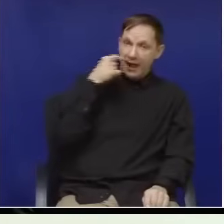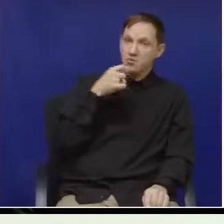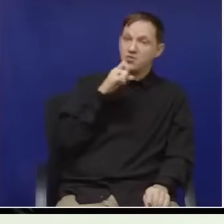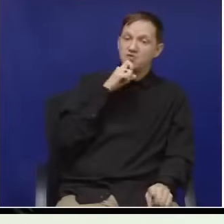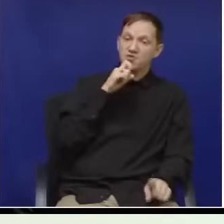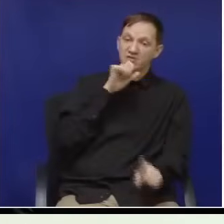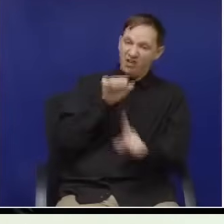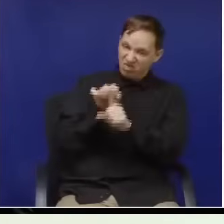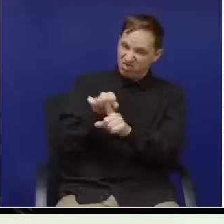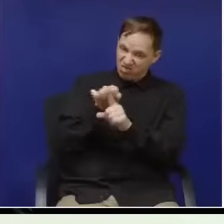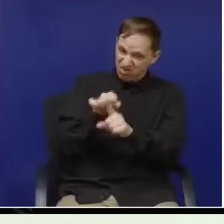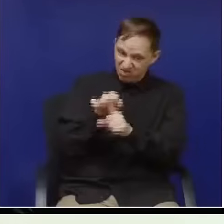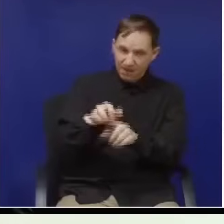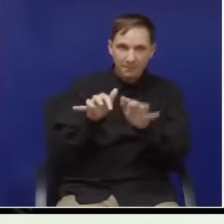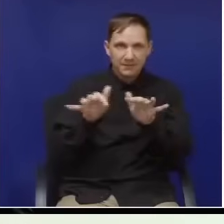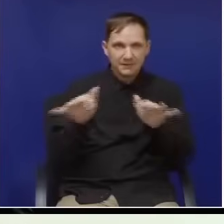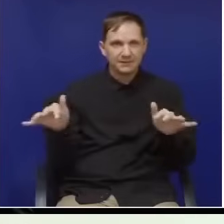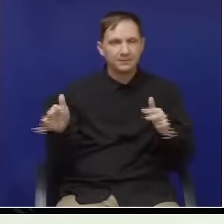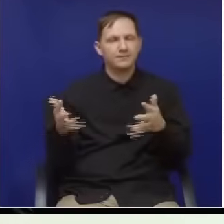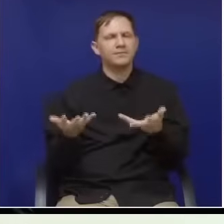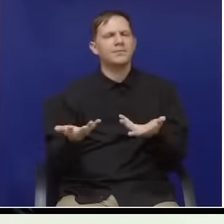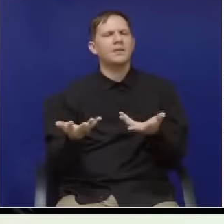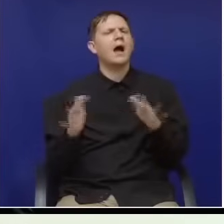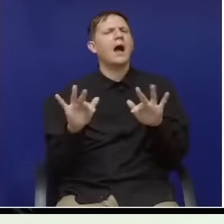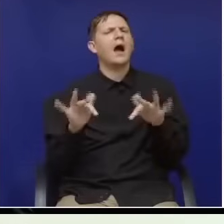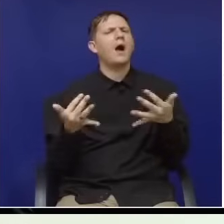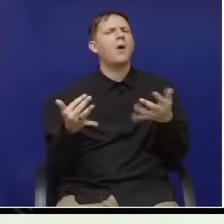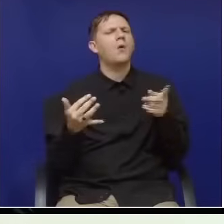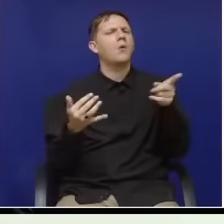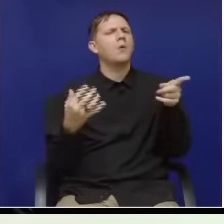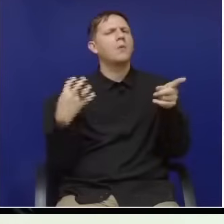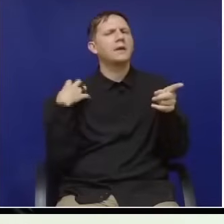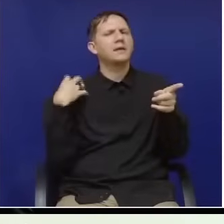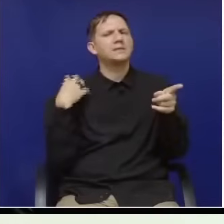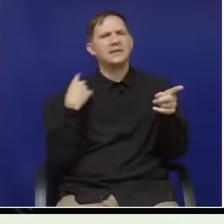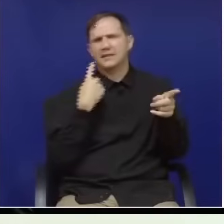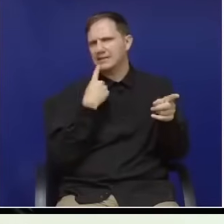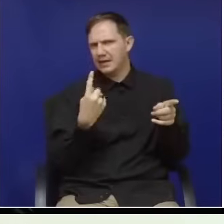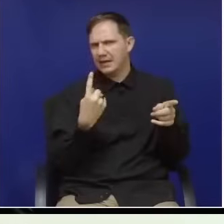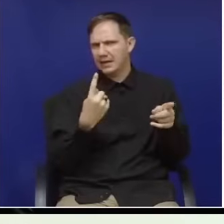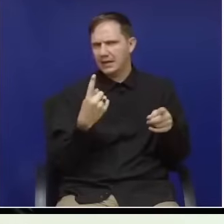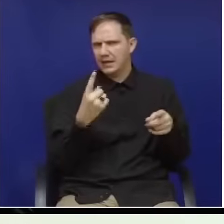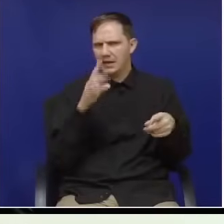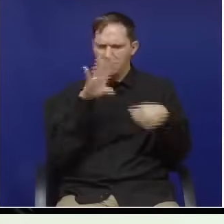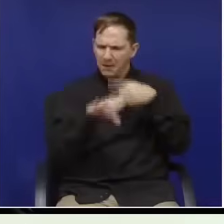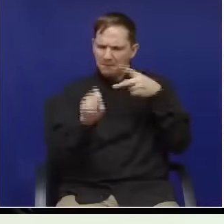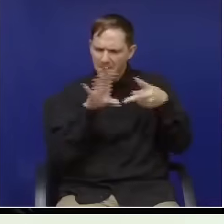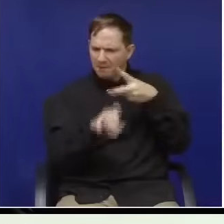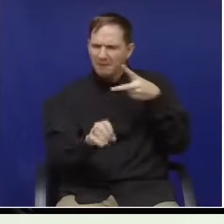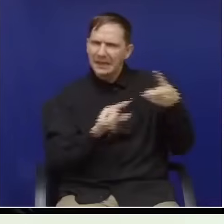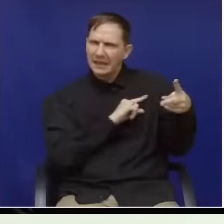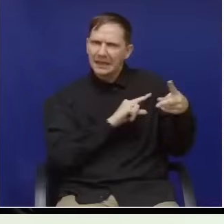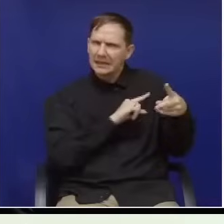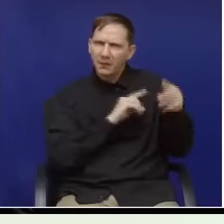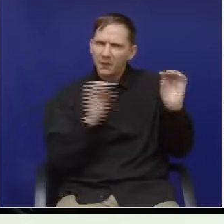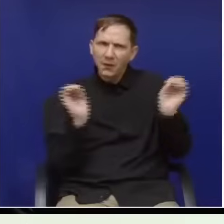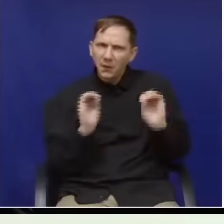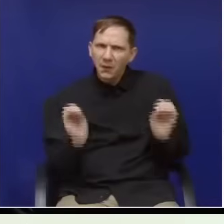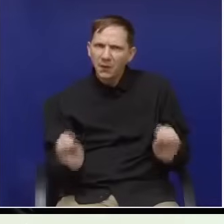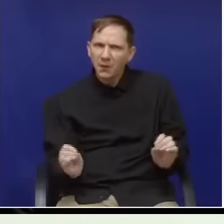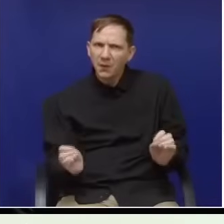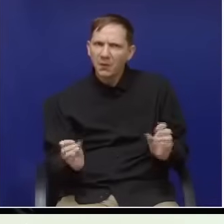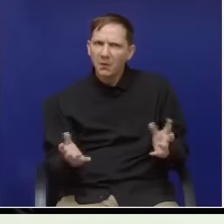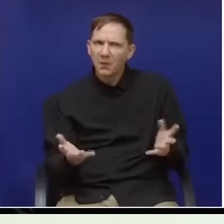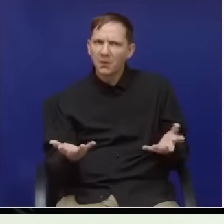pressure officials, how does the Minister justify the not guilty outcome of the disciplinary hearings without creating the